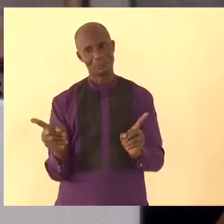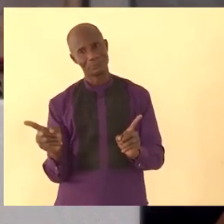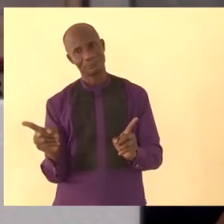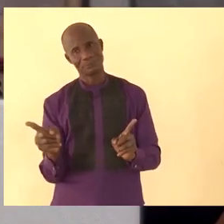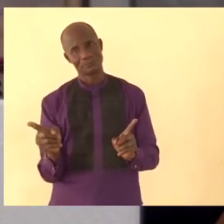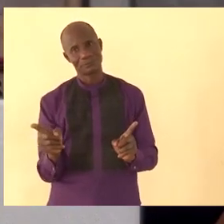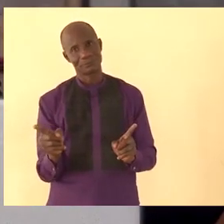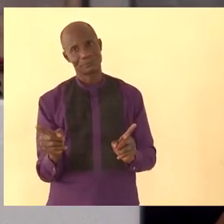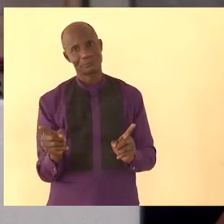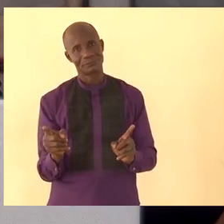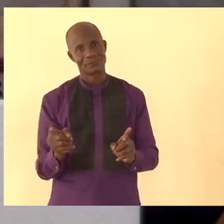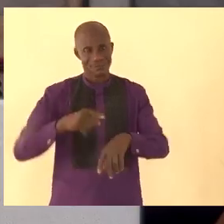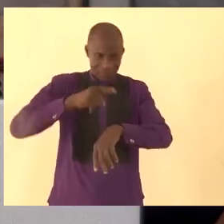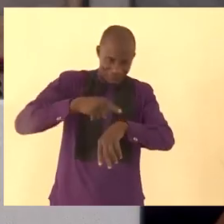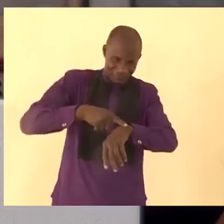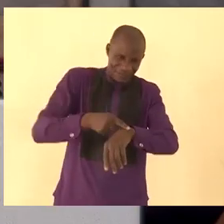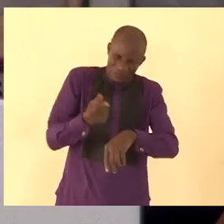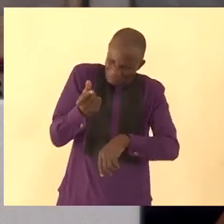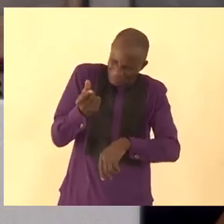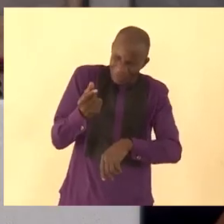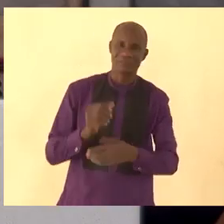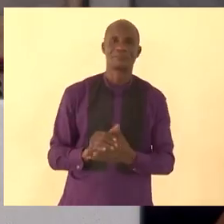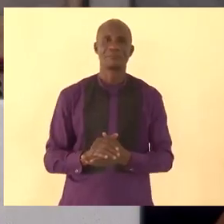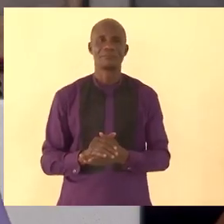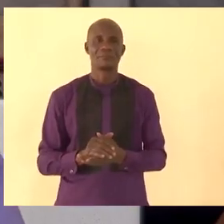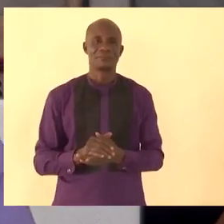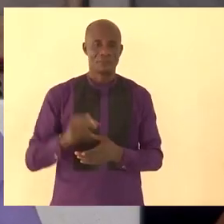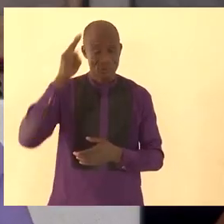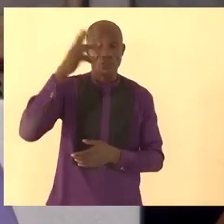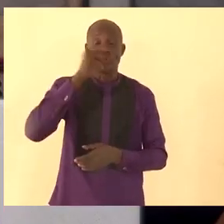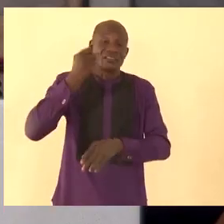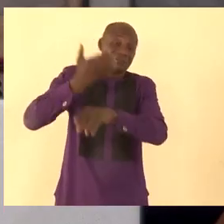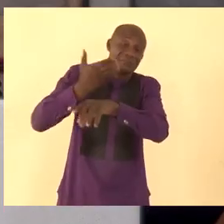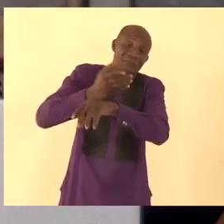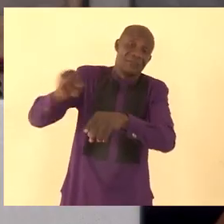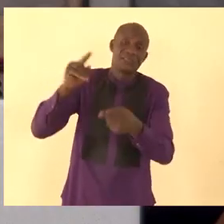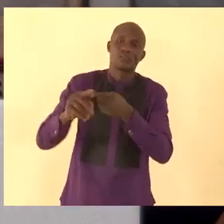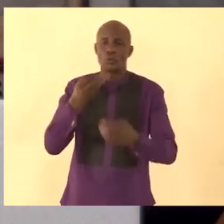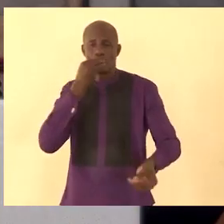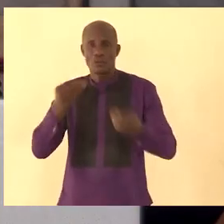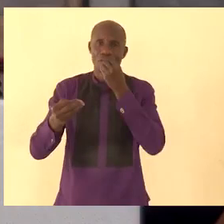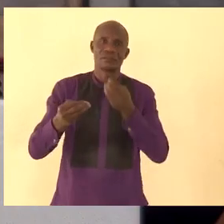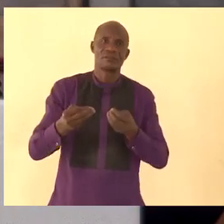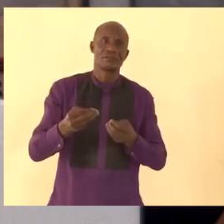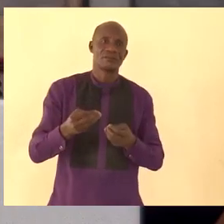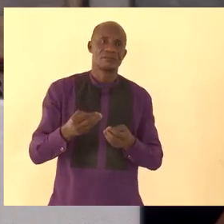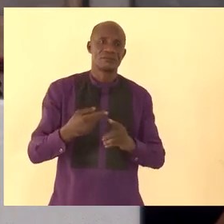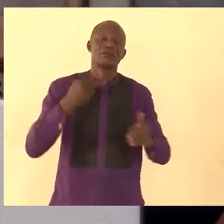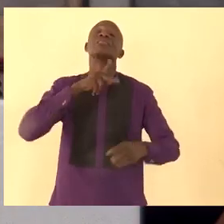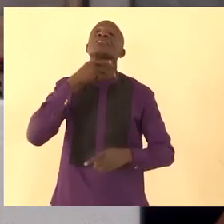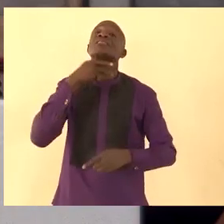But a moment later, he was begging to eat the husks that pigs